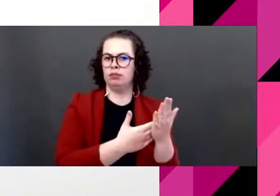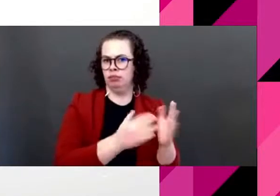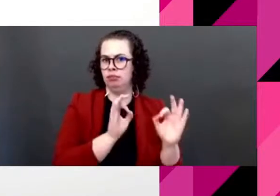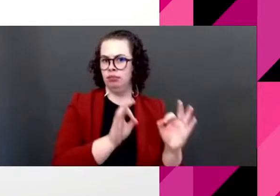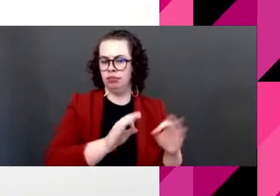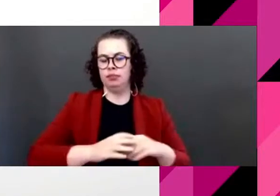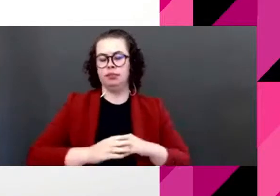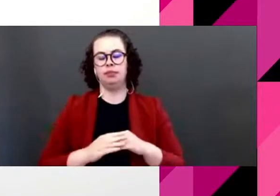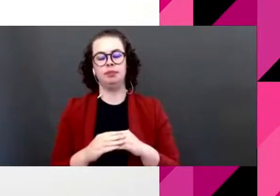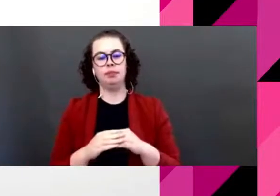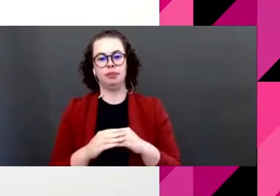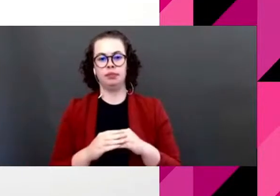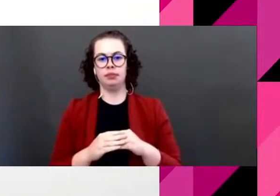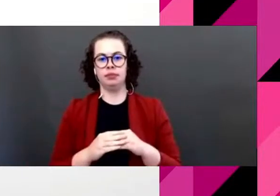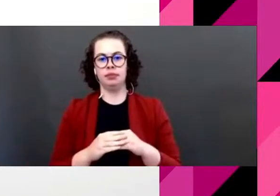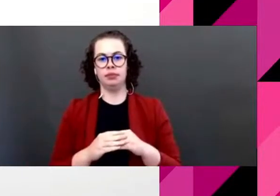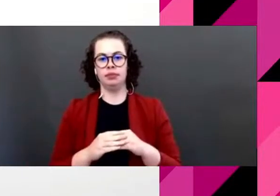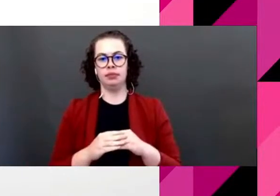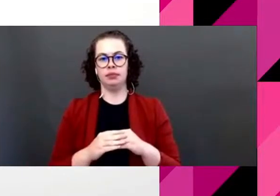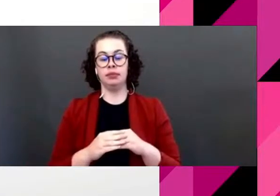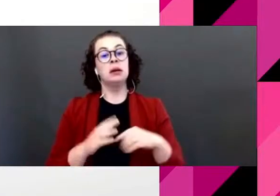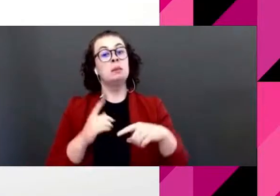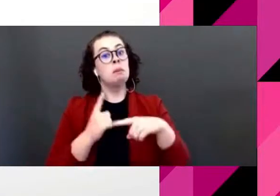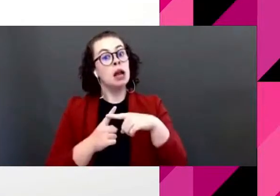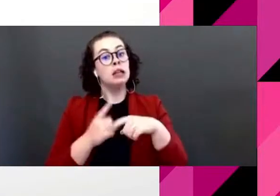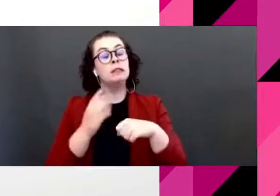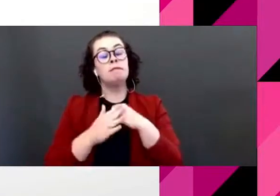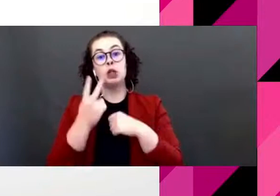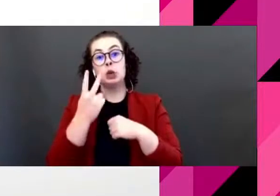had two important expert meetings around